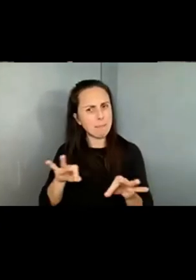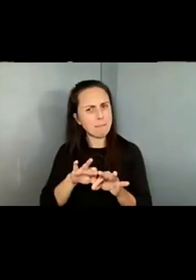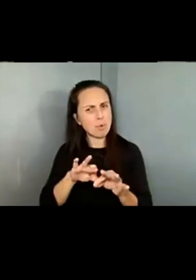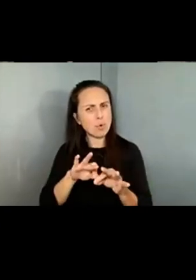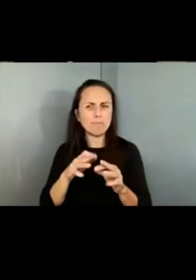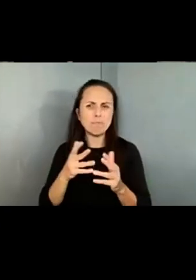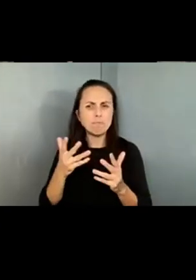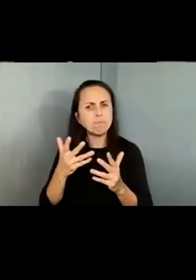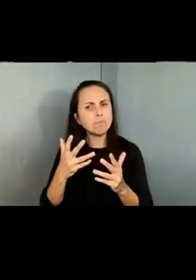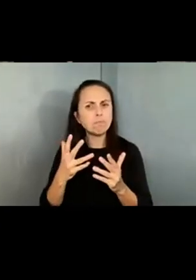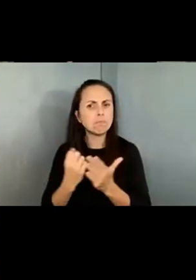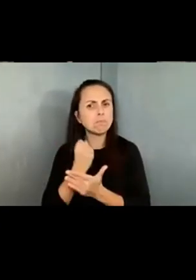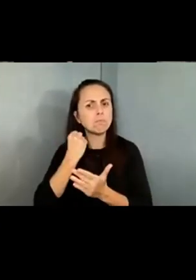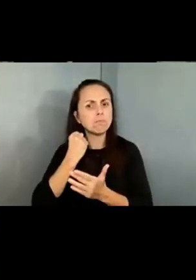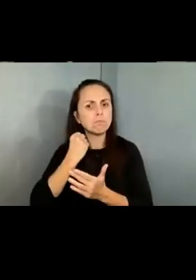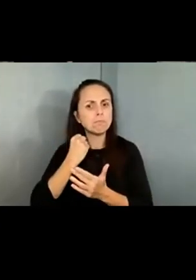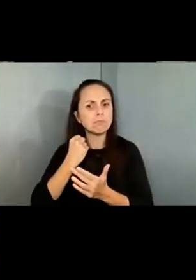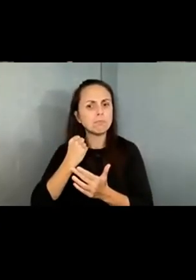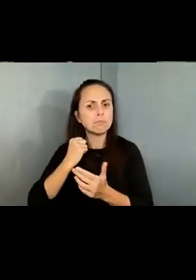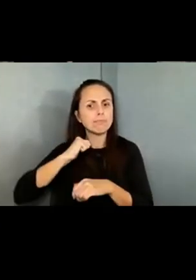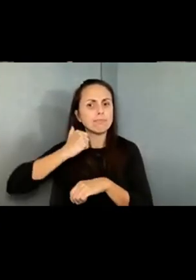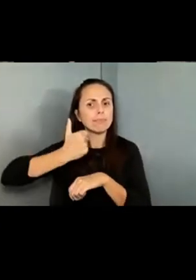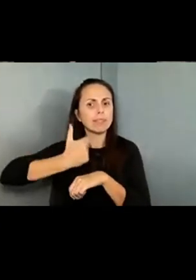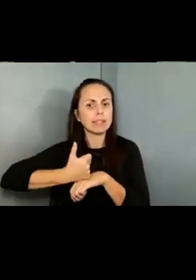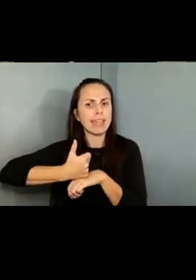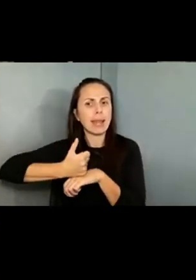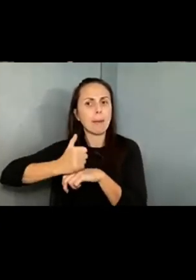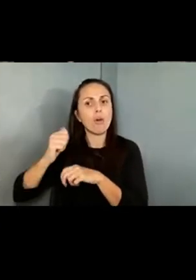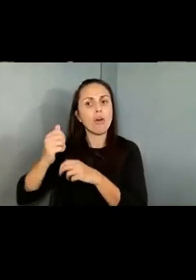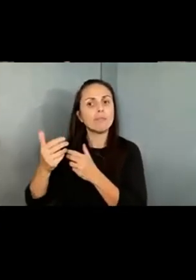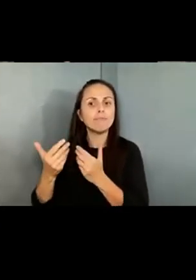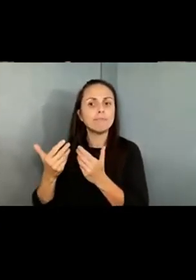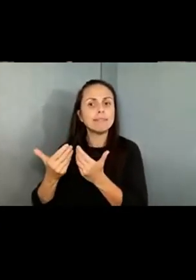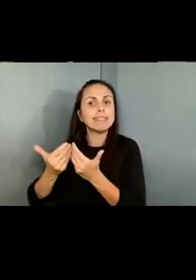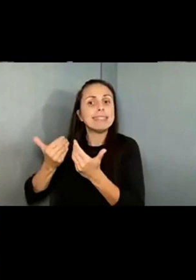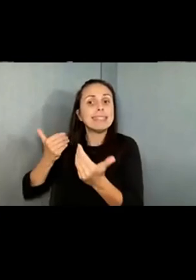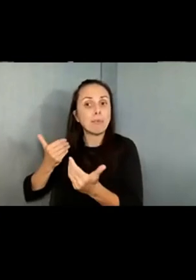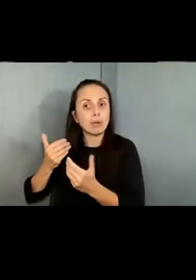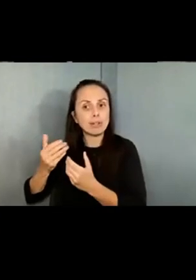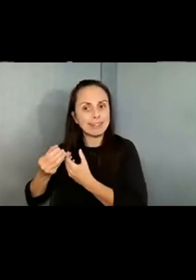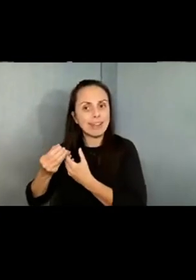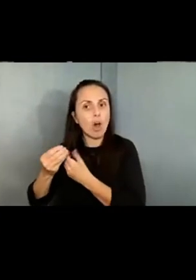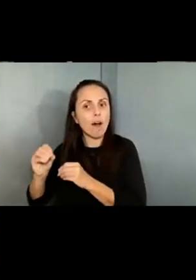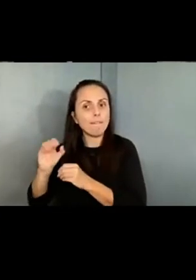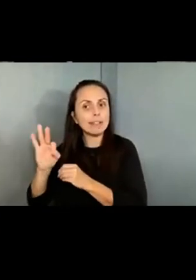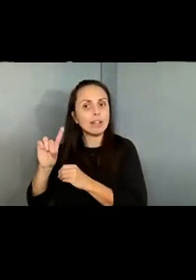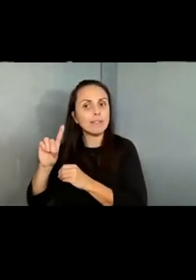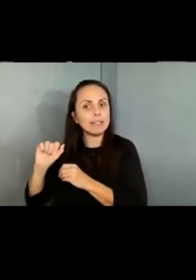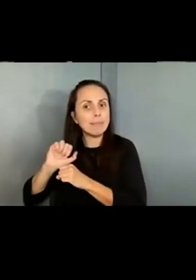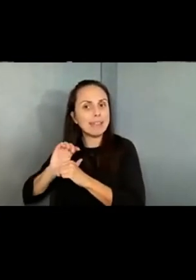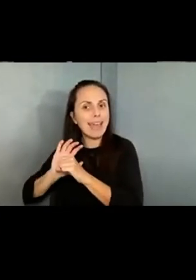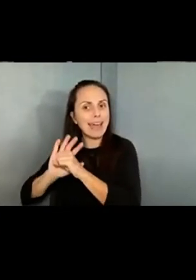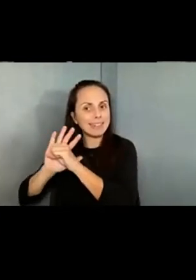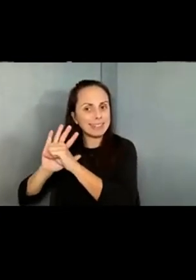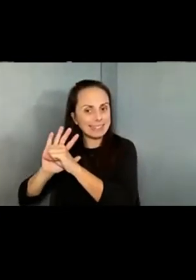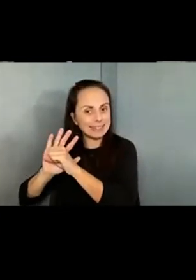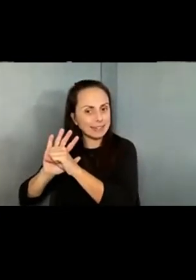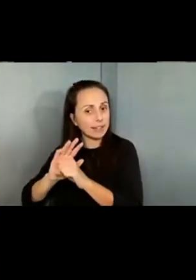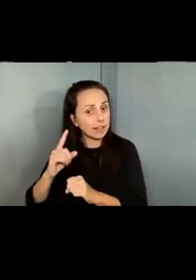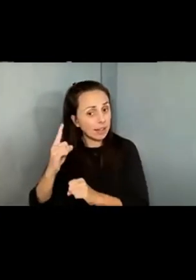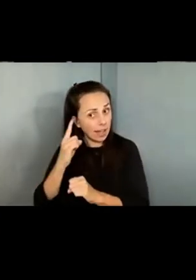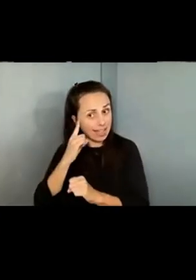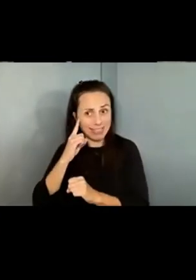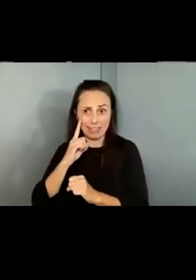at some kind of arm's length office of disability advocacy. I think that there would